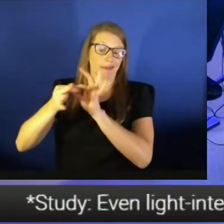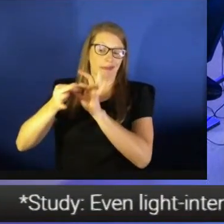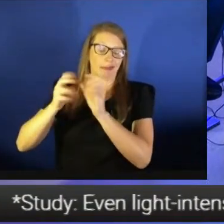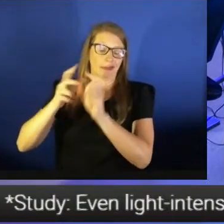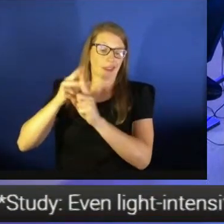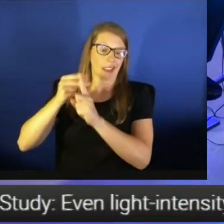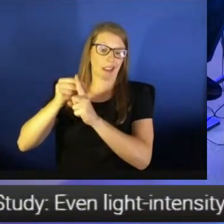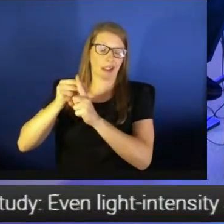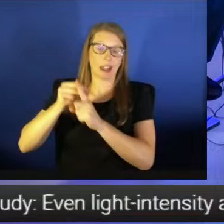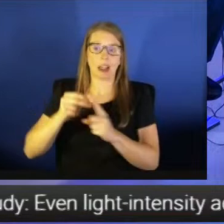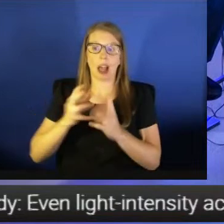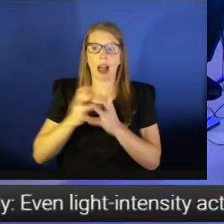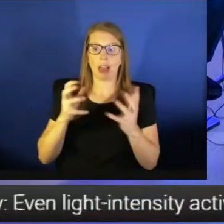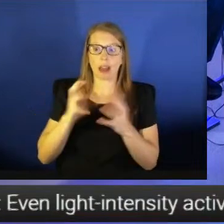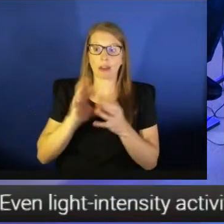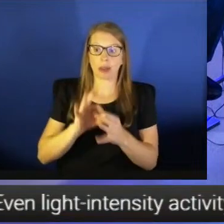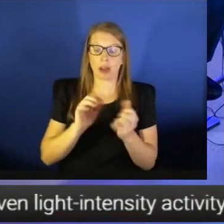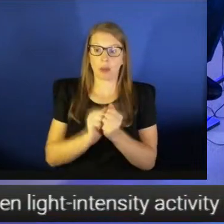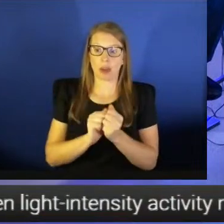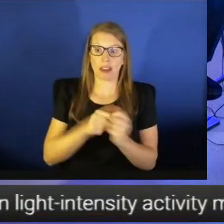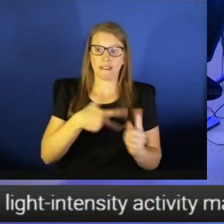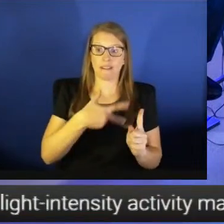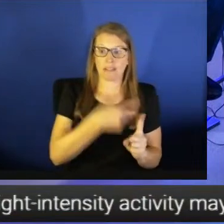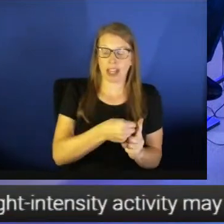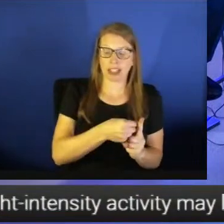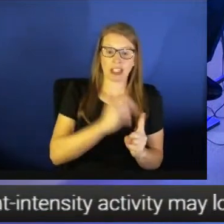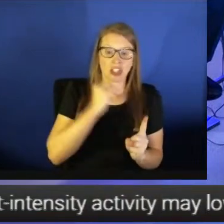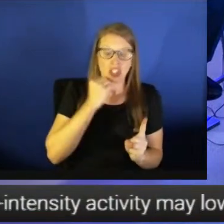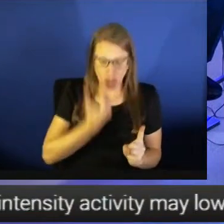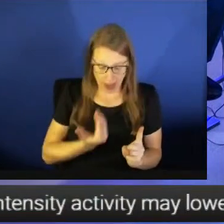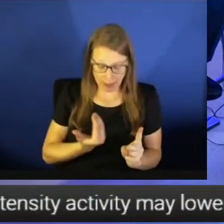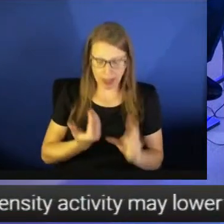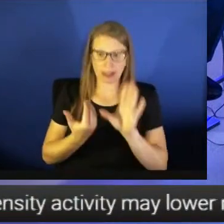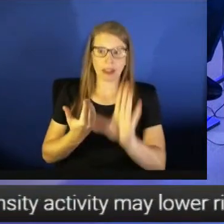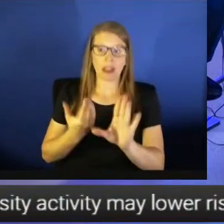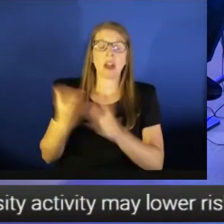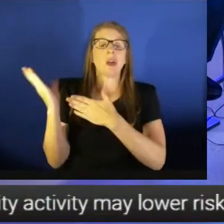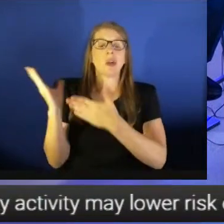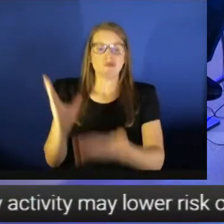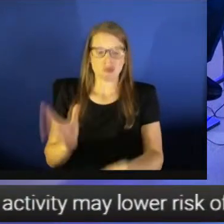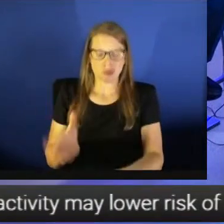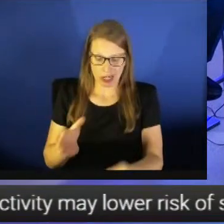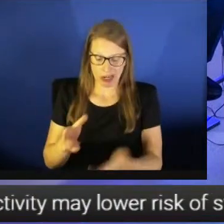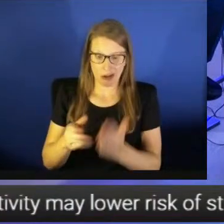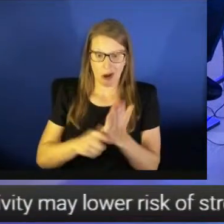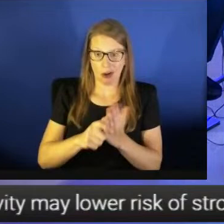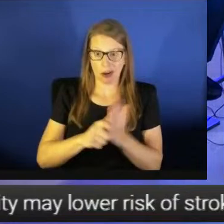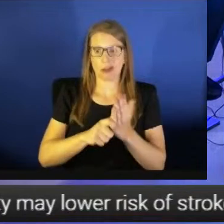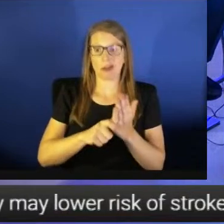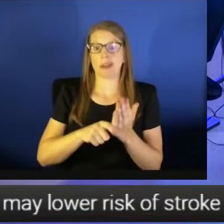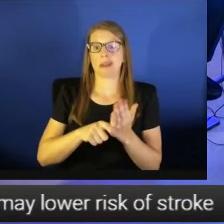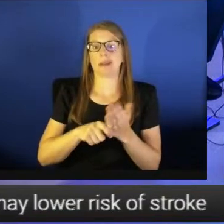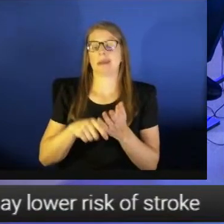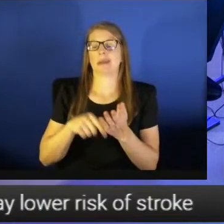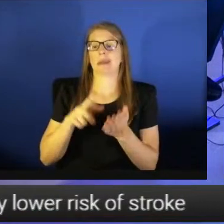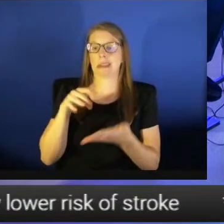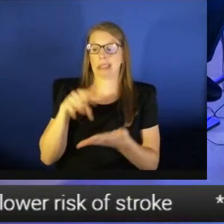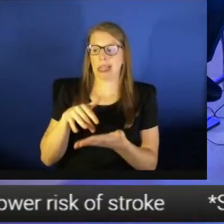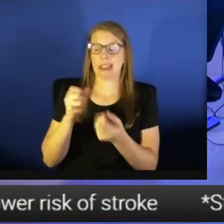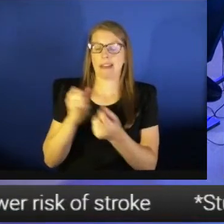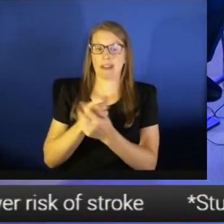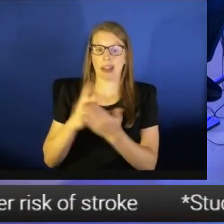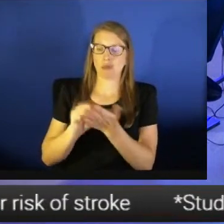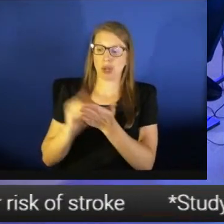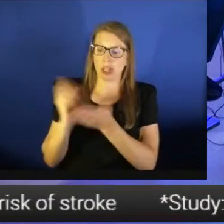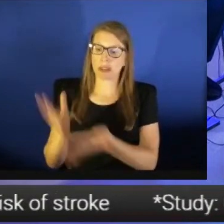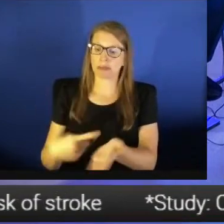love what you said. You said bring in your articles, bring in your questions. It's about educating people and bringing them along, right? Yeah. And you have the same issues,